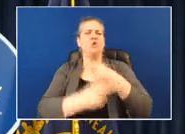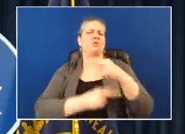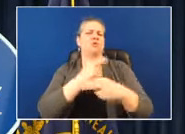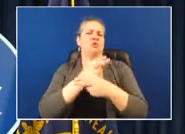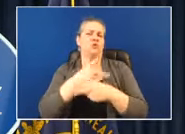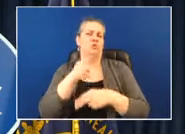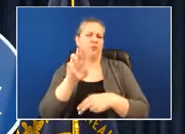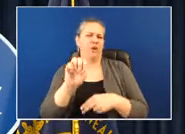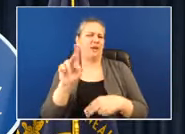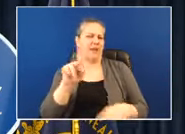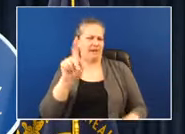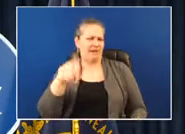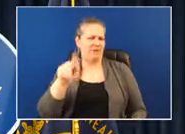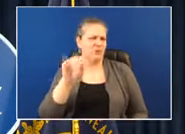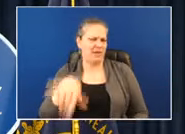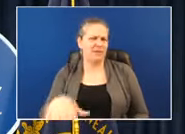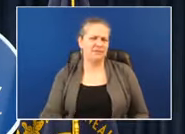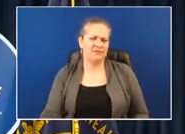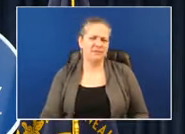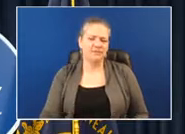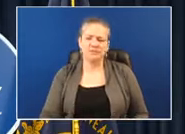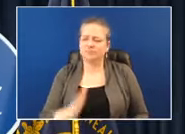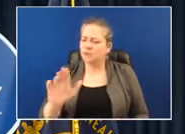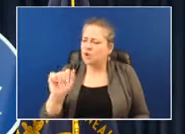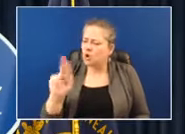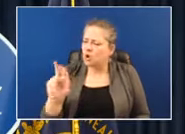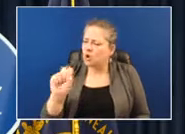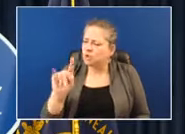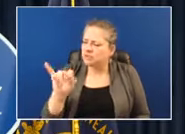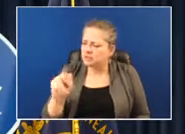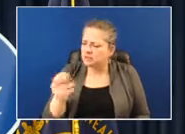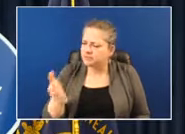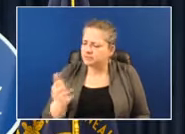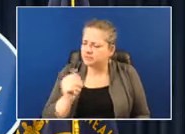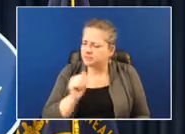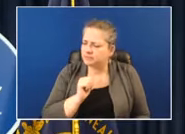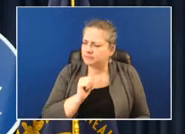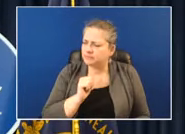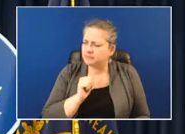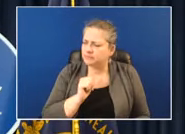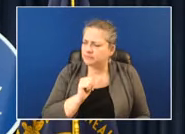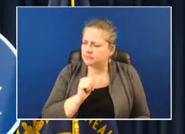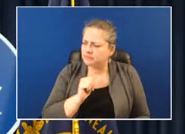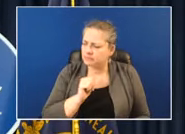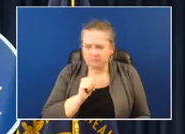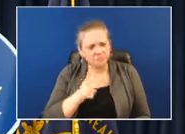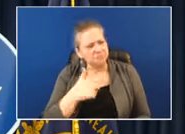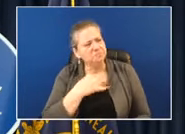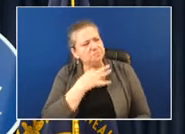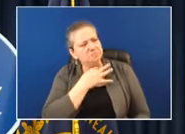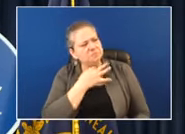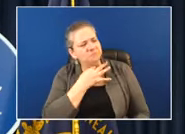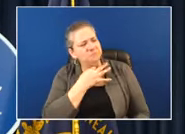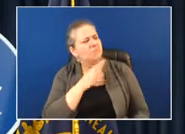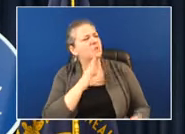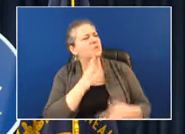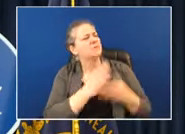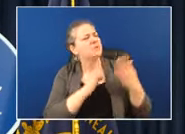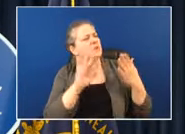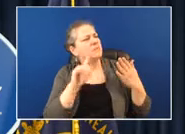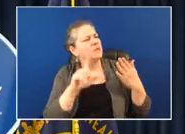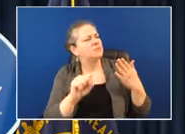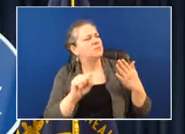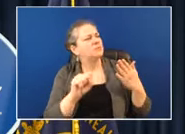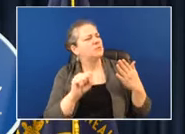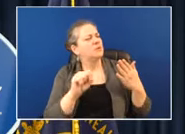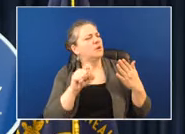Let's see, Austin. Yeah, I'm wondering about a few of the bills you vetoed to do with the governor's powers. Mm-hmm.